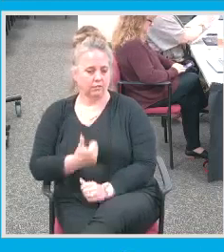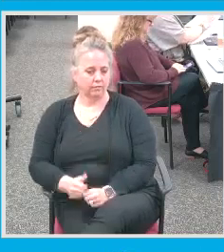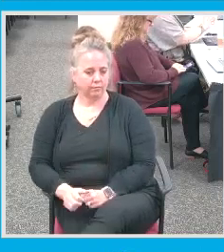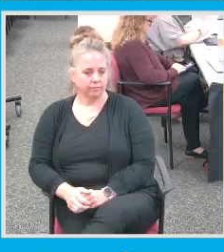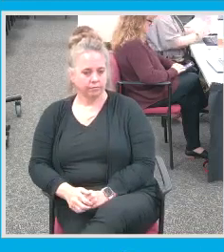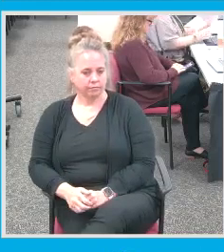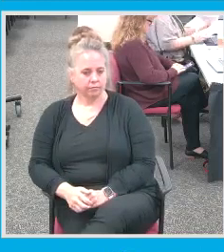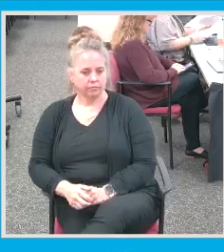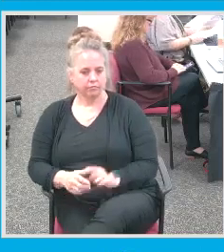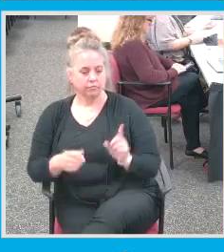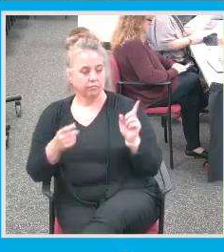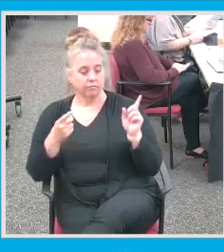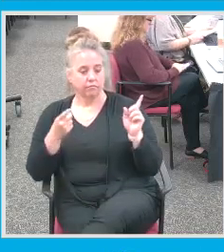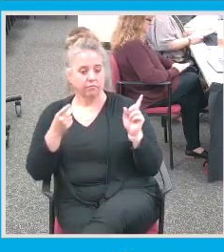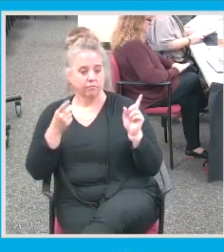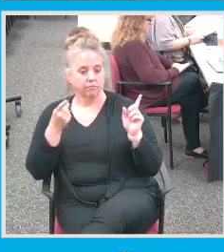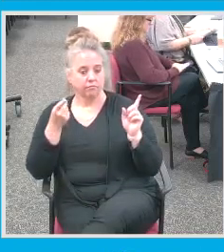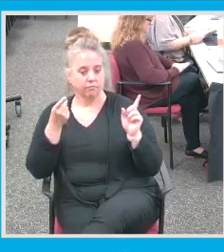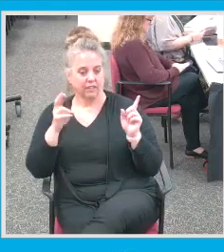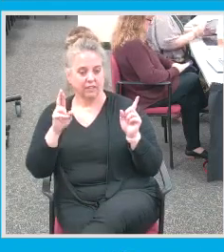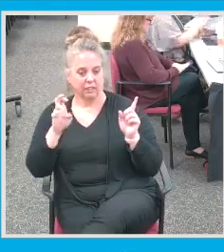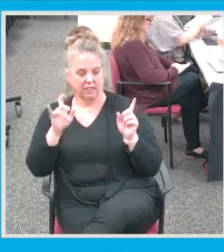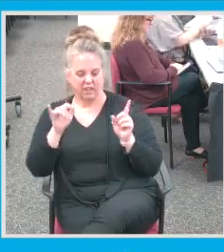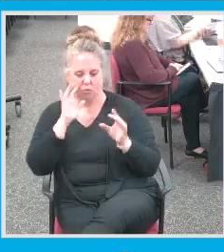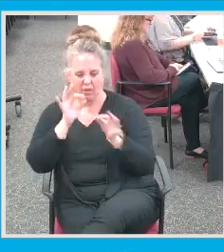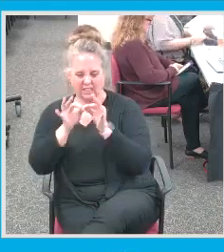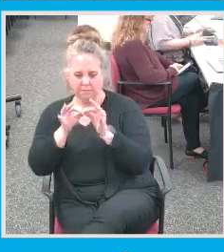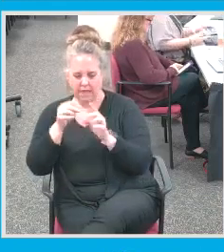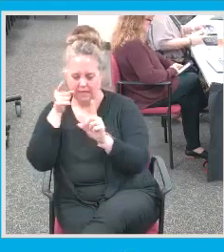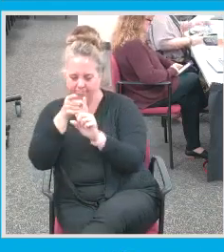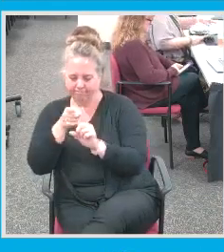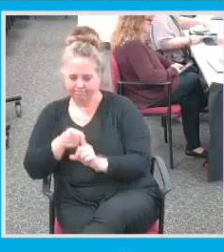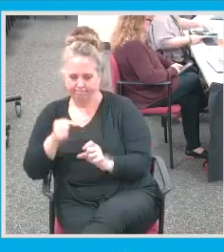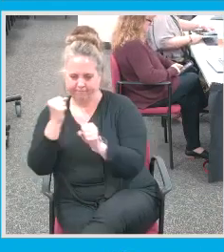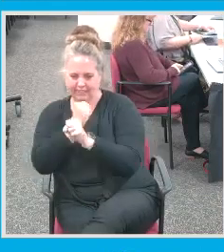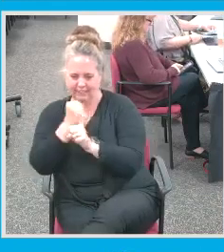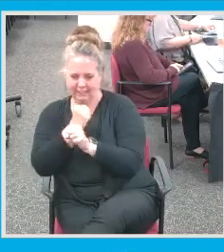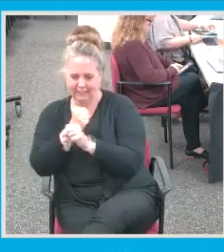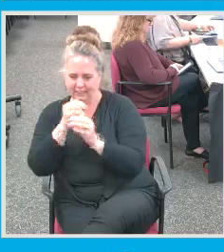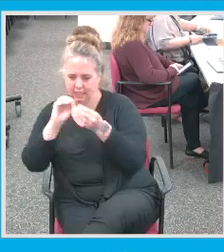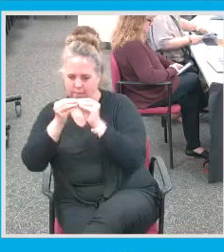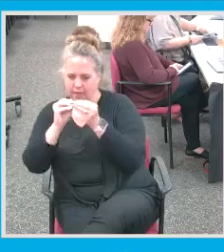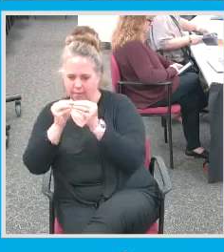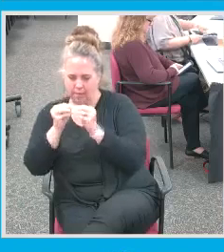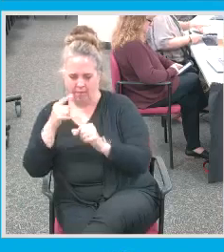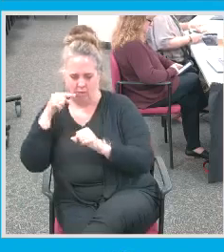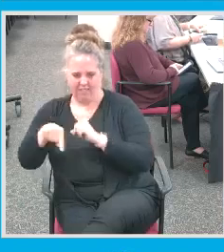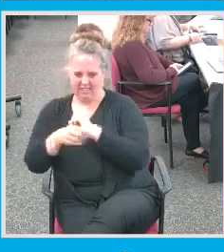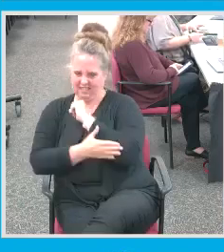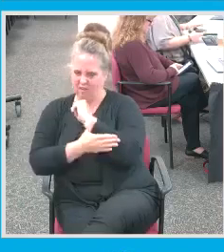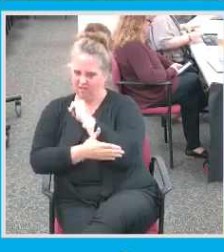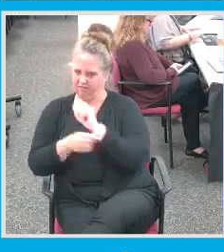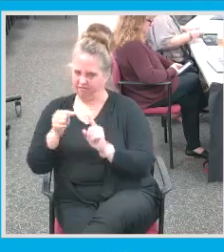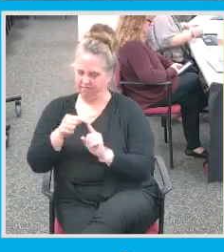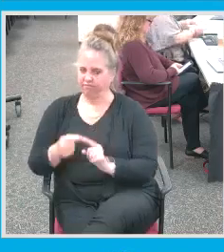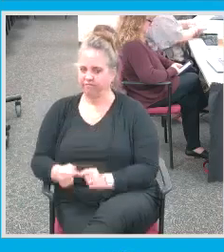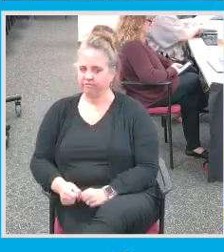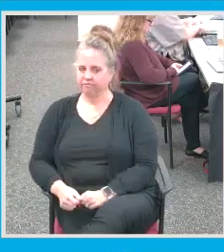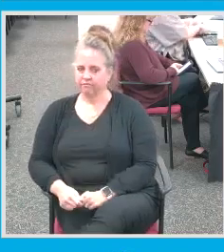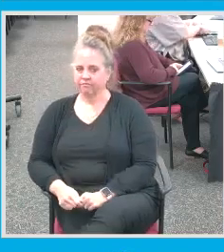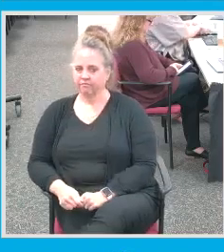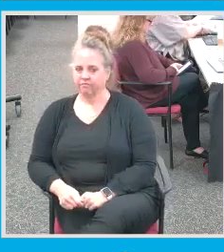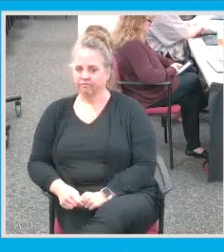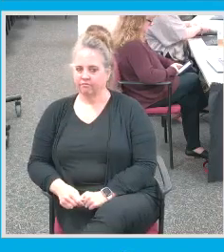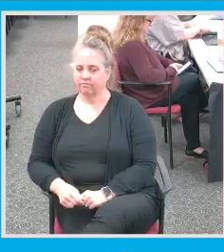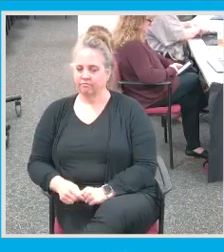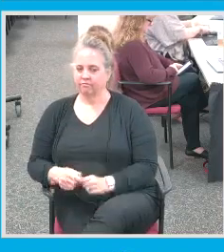speak on this with specific statistics to our county, but more residents die in El Paso County by suicide involving a